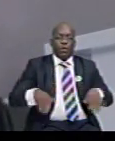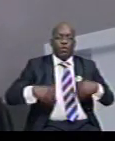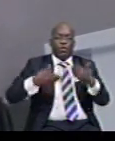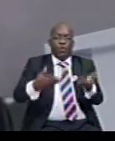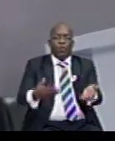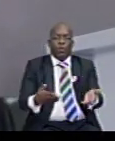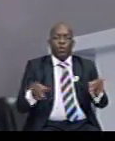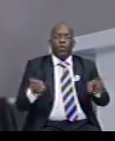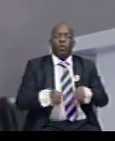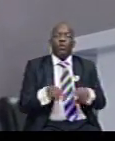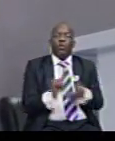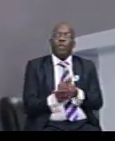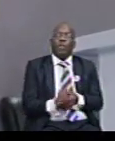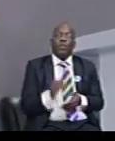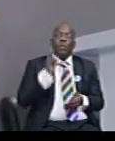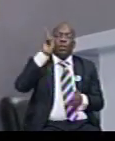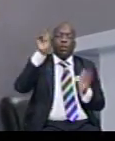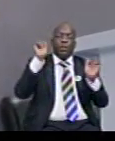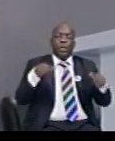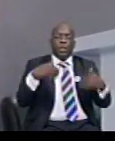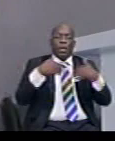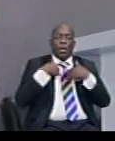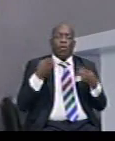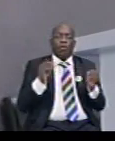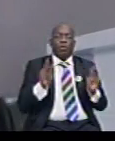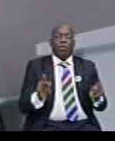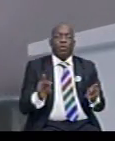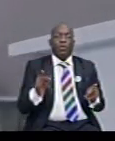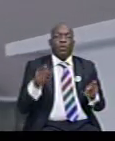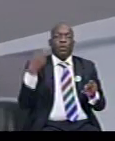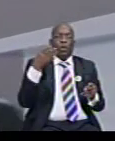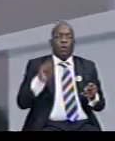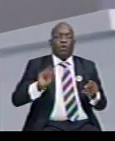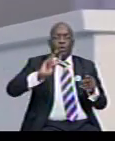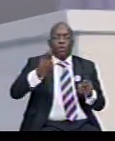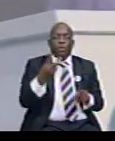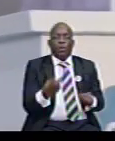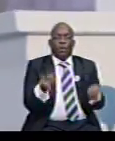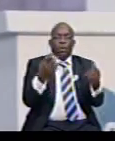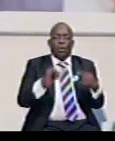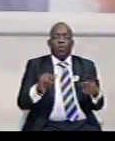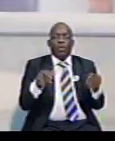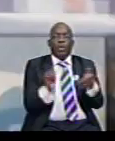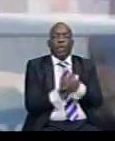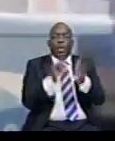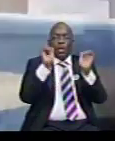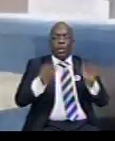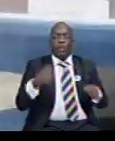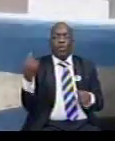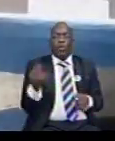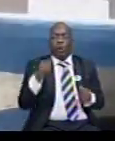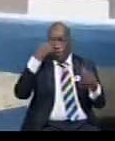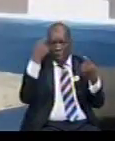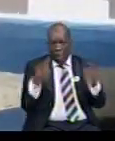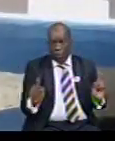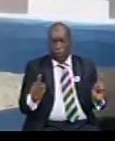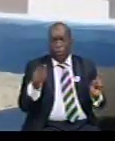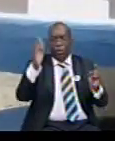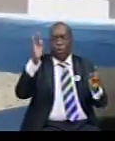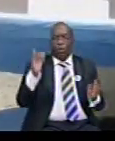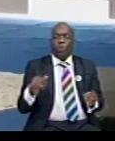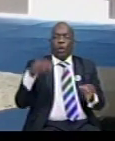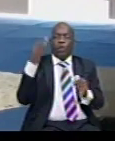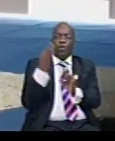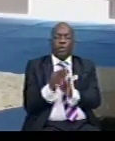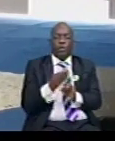that they can have the privilege of the second coming. And that can only happen by faith.